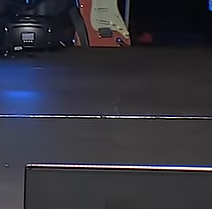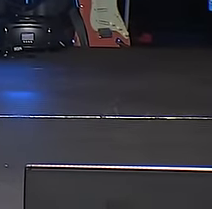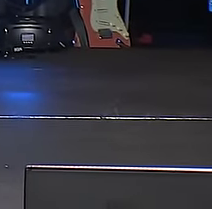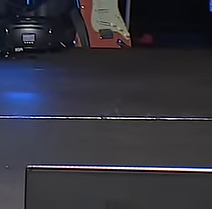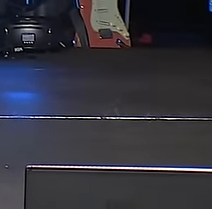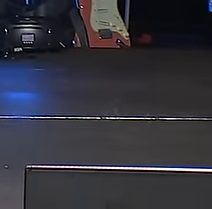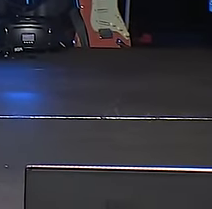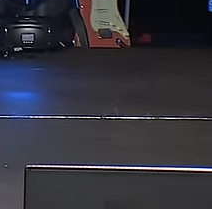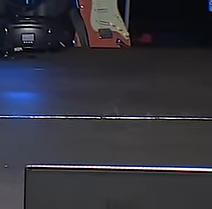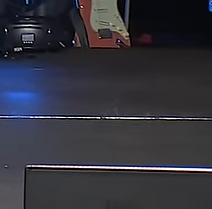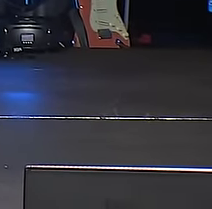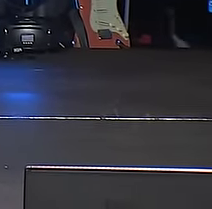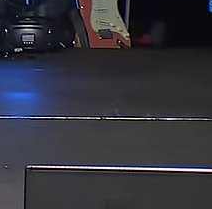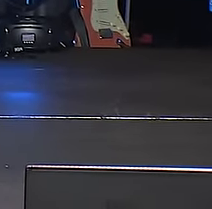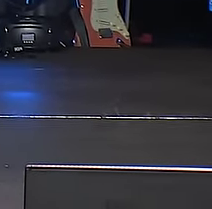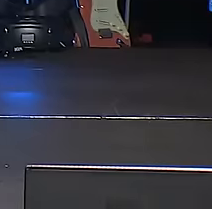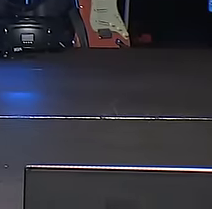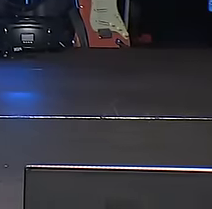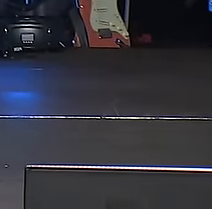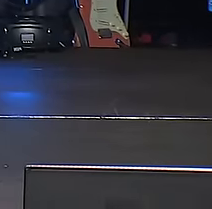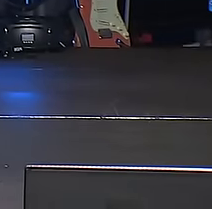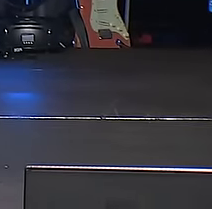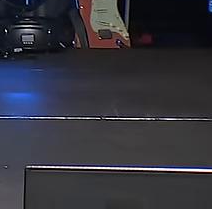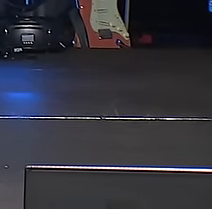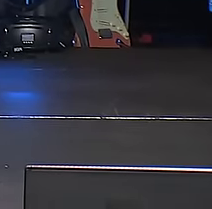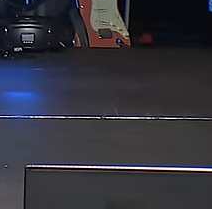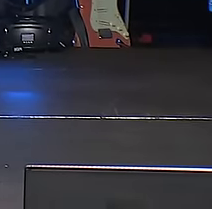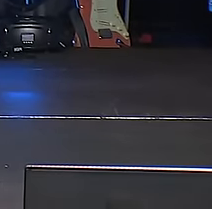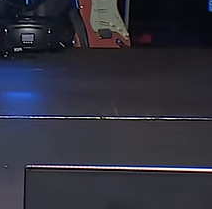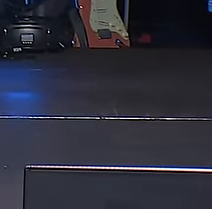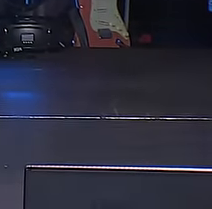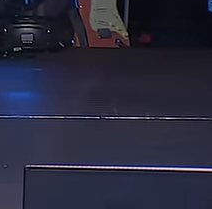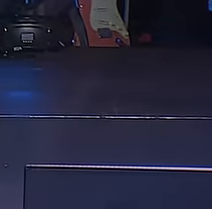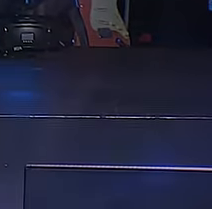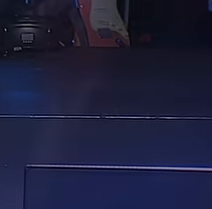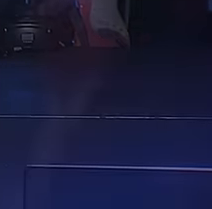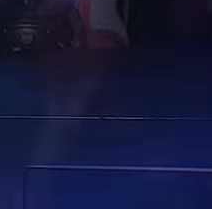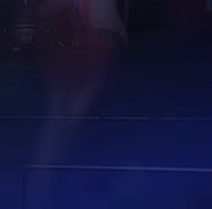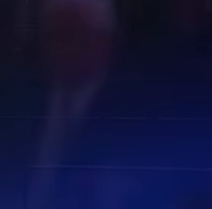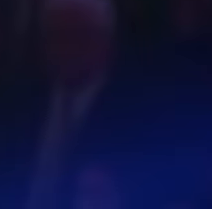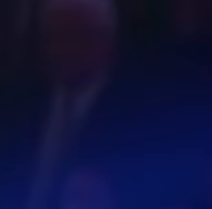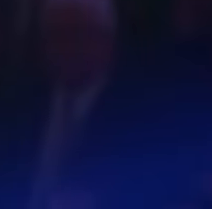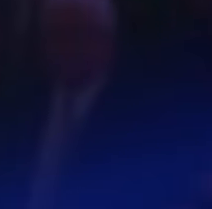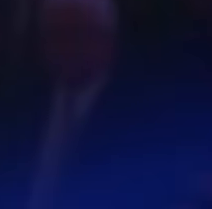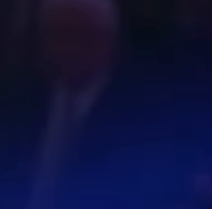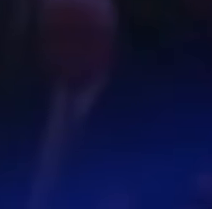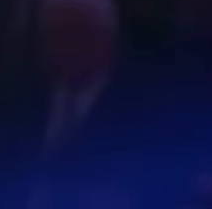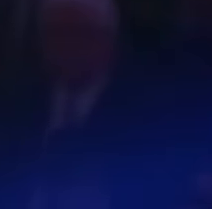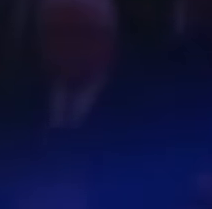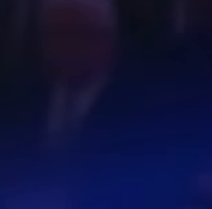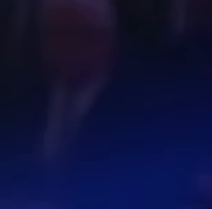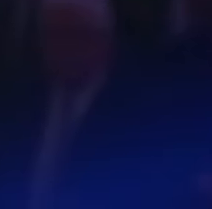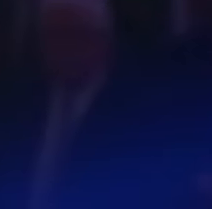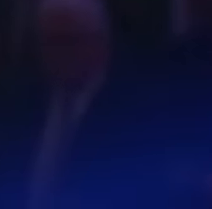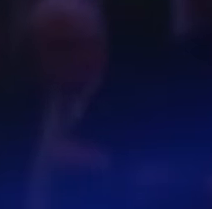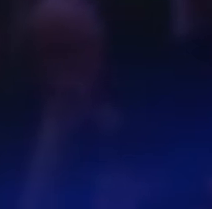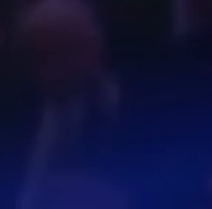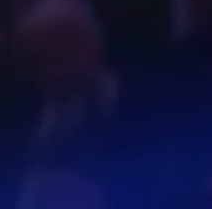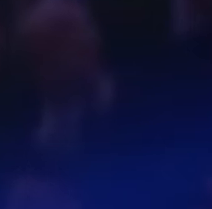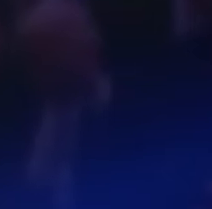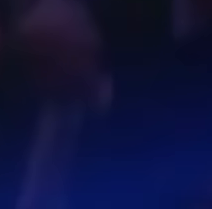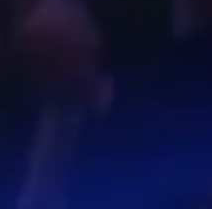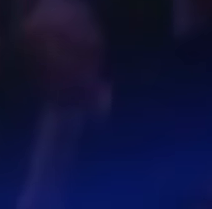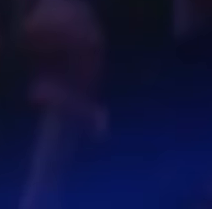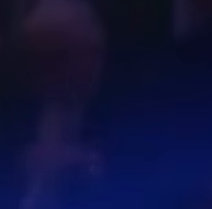if you have a reason to be thankful for what God has done for